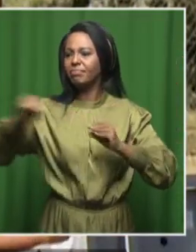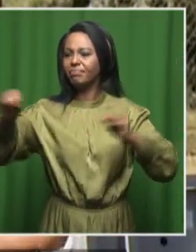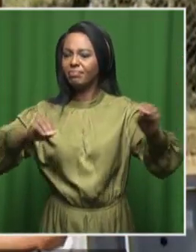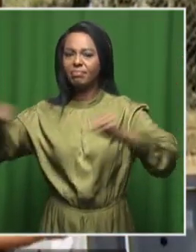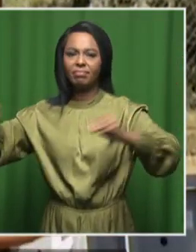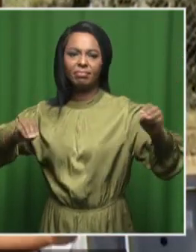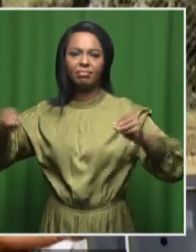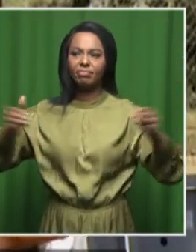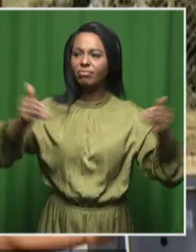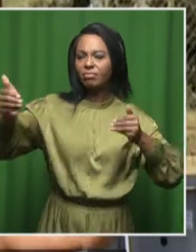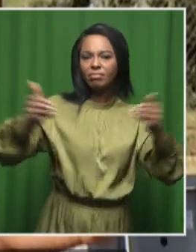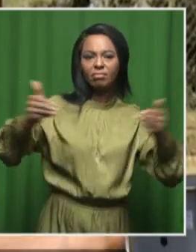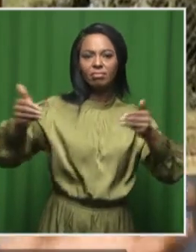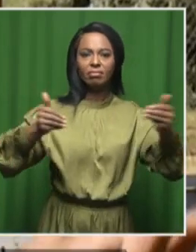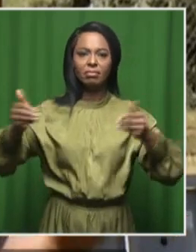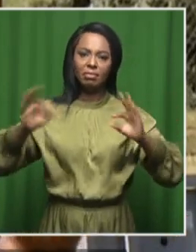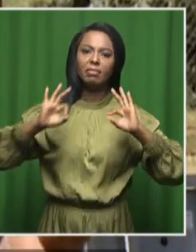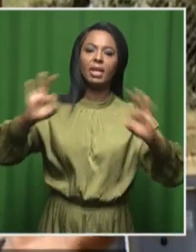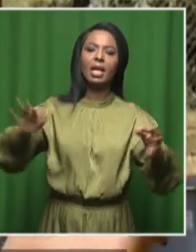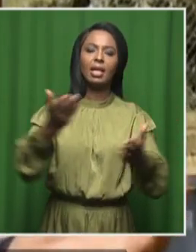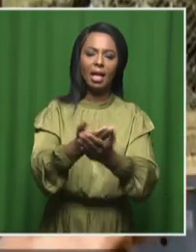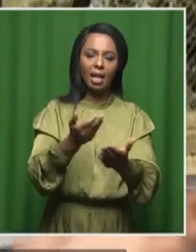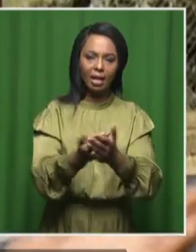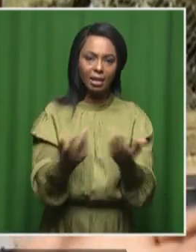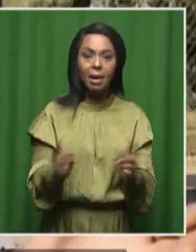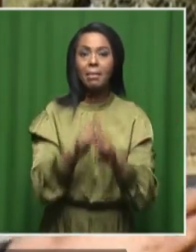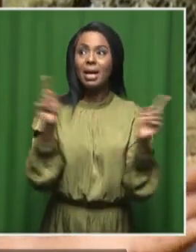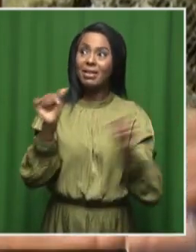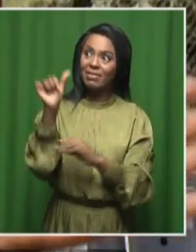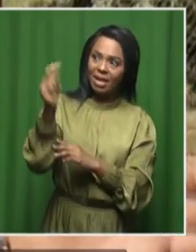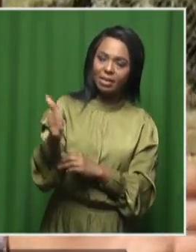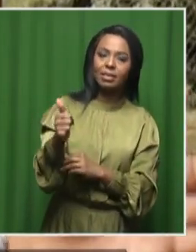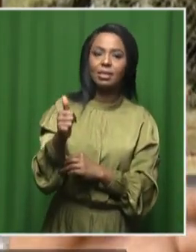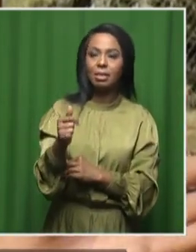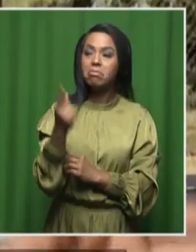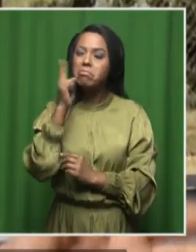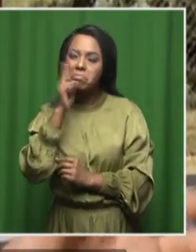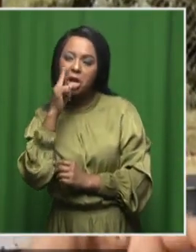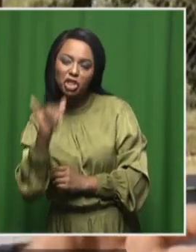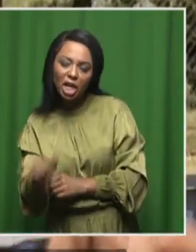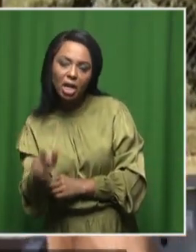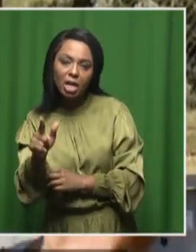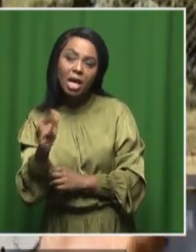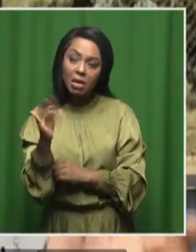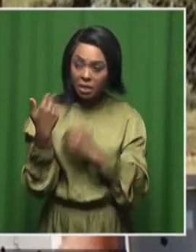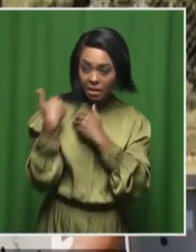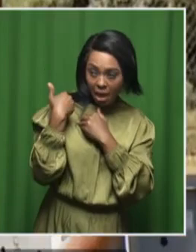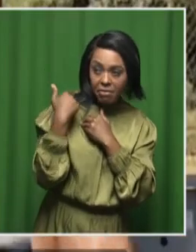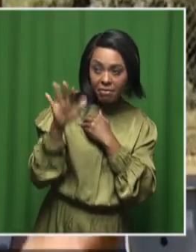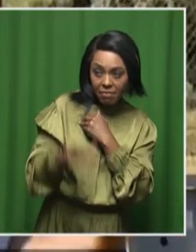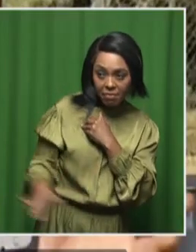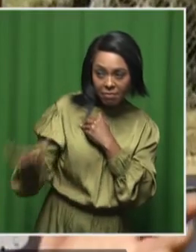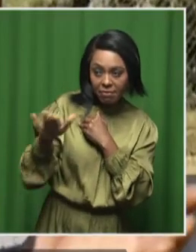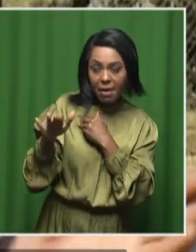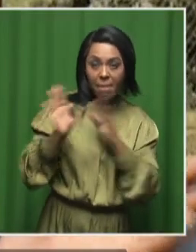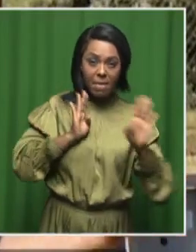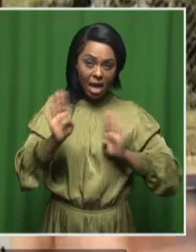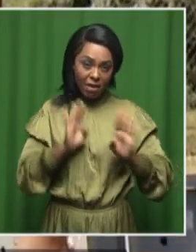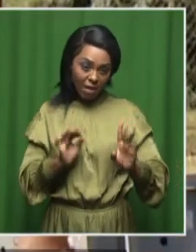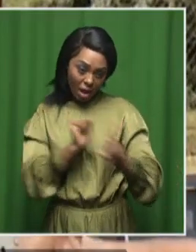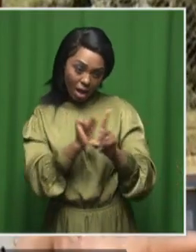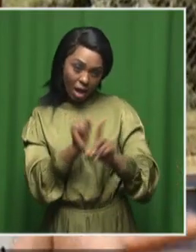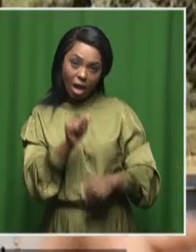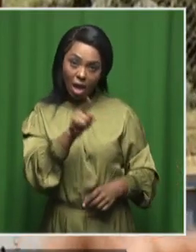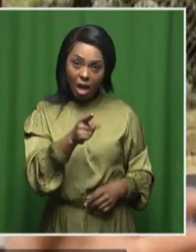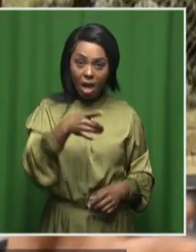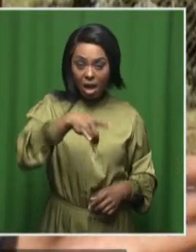control the animal move from one to other. But the first, safety come first. We check at first with each animal how they behave, how they react, if they need